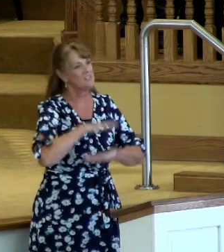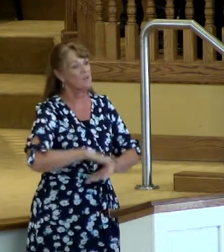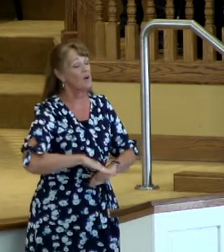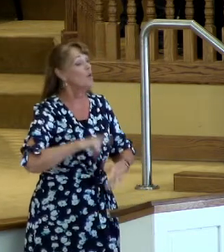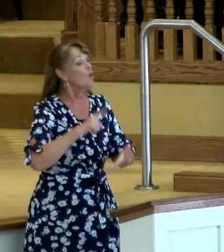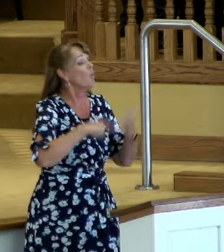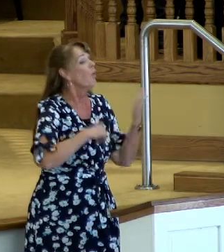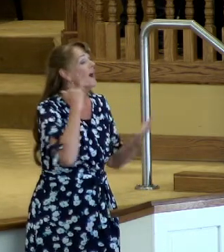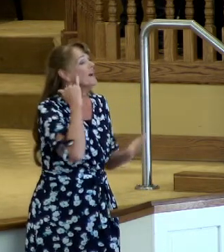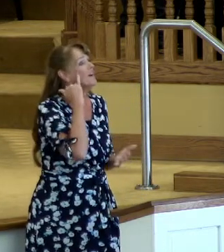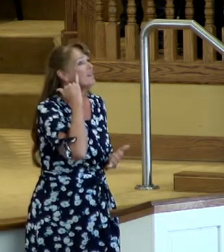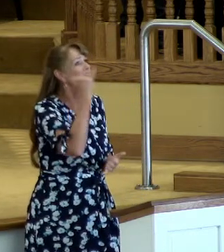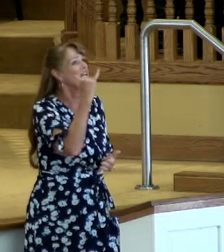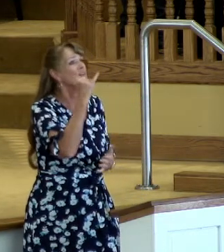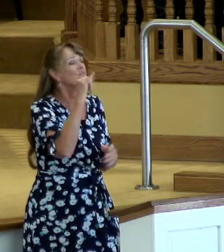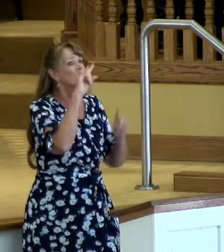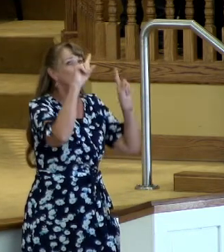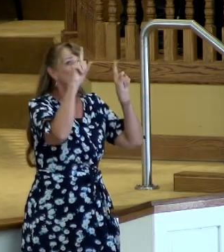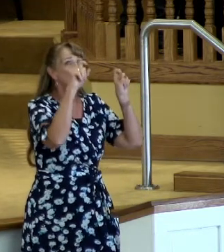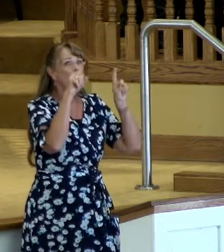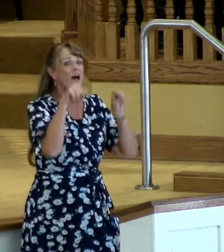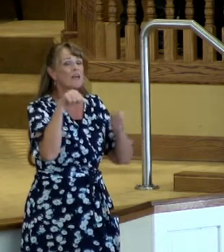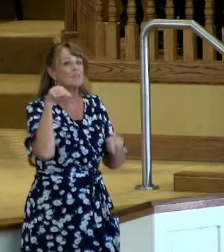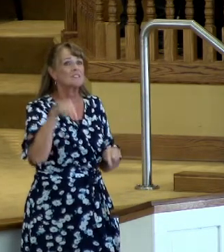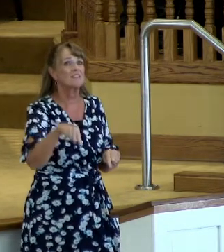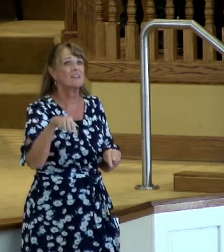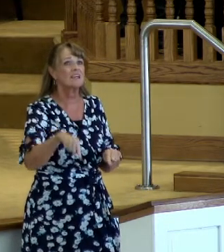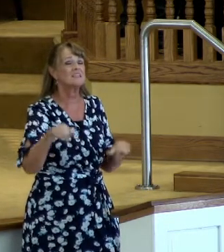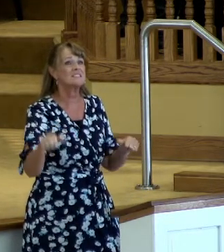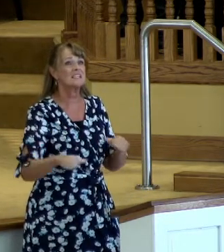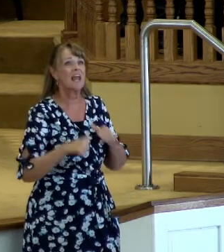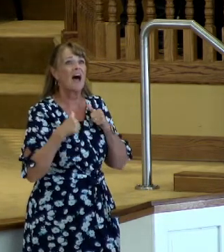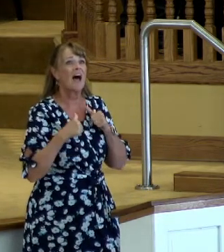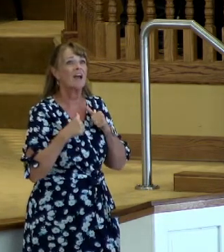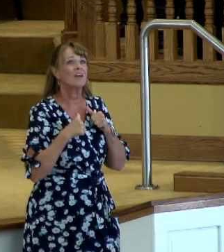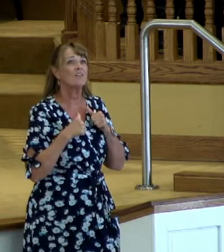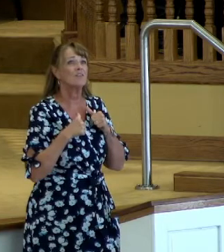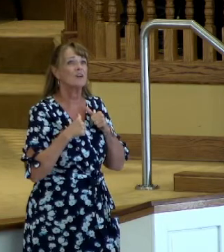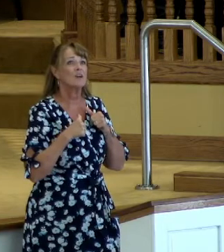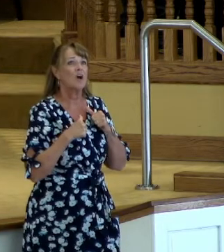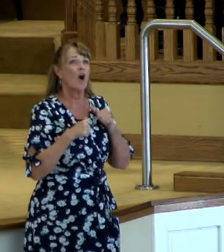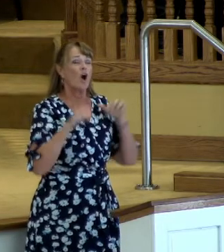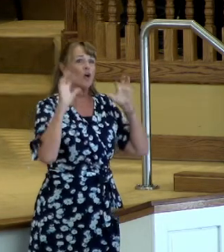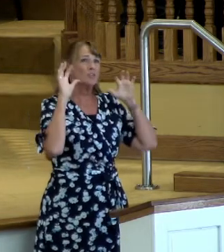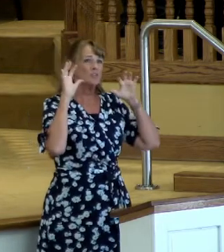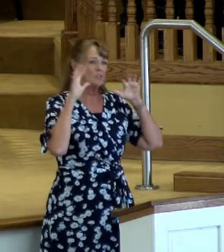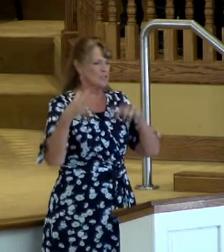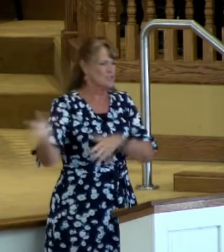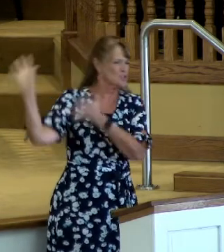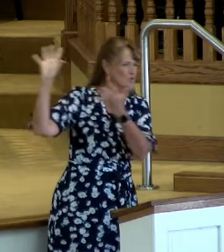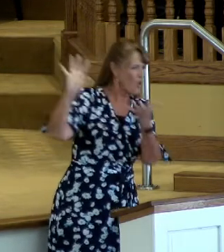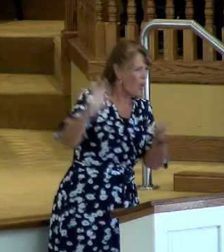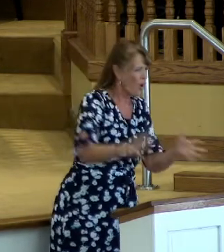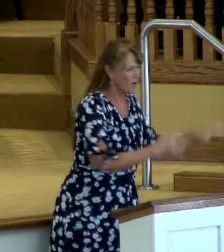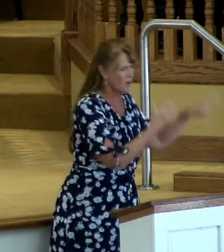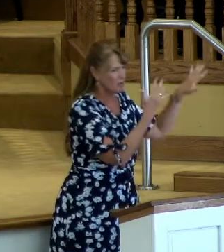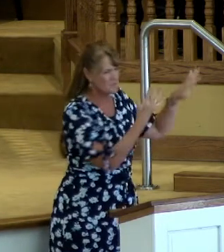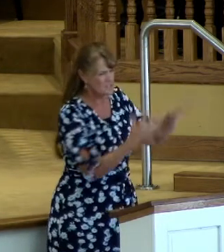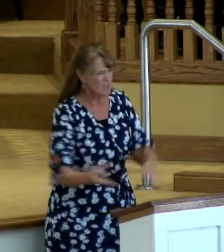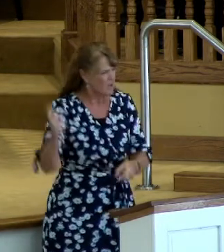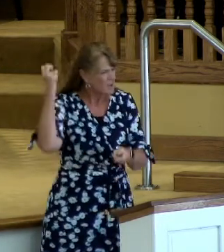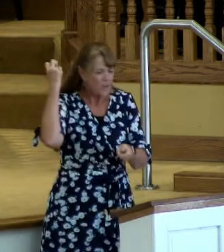What if the trials of this life, the rain, the storms, the hardest